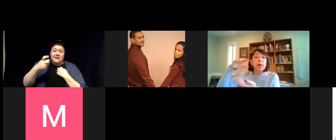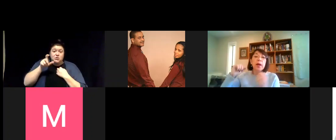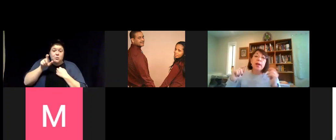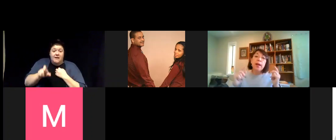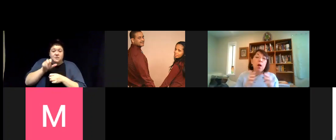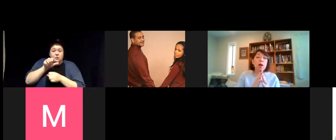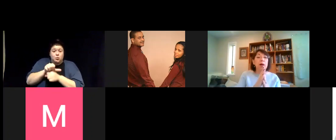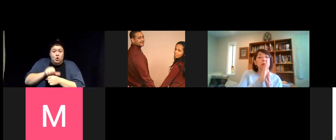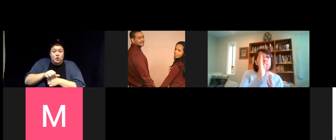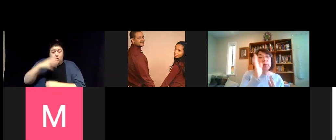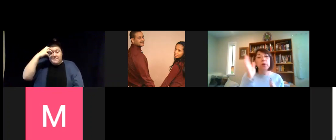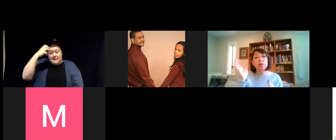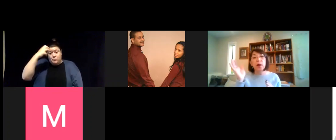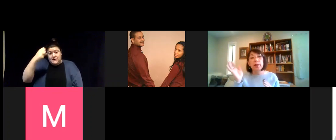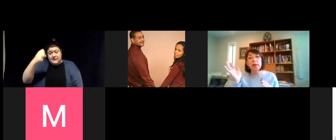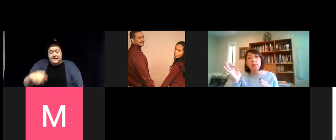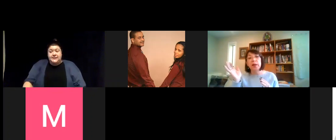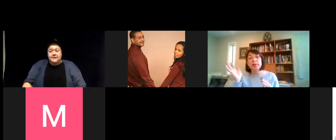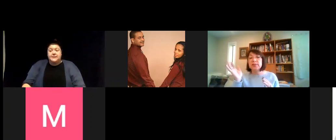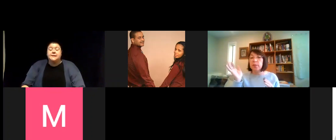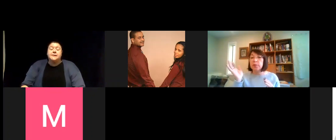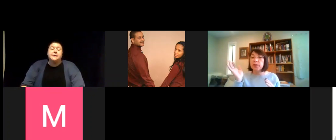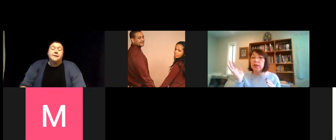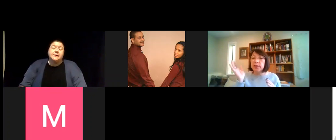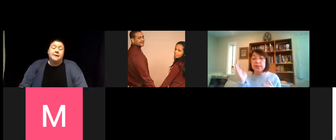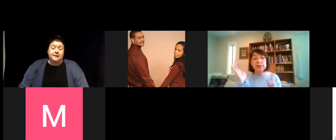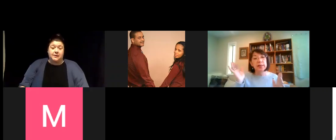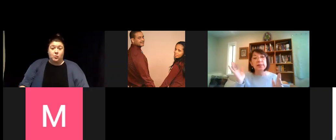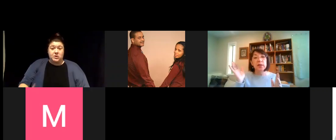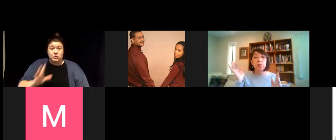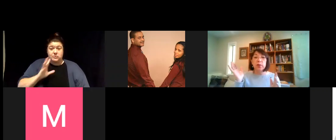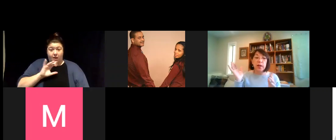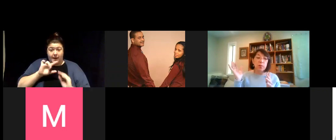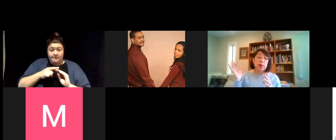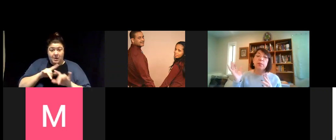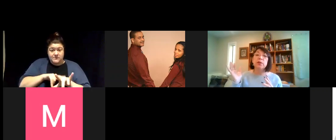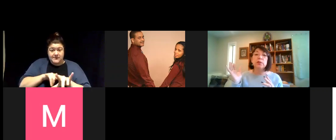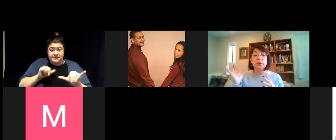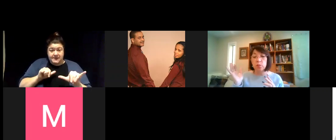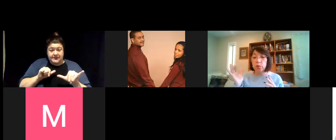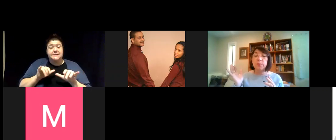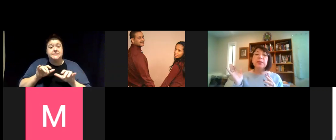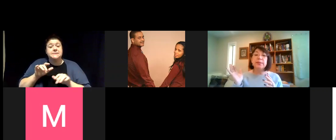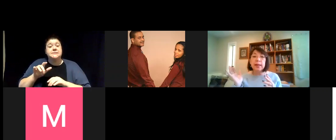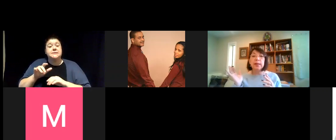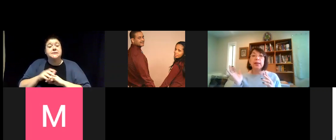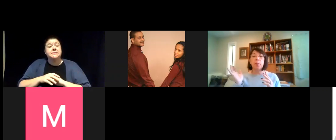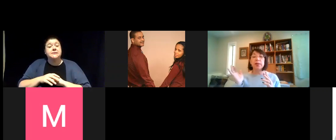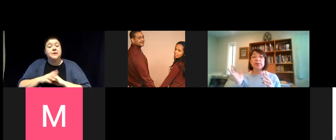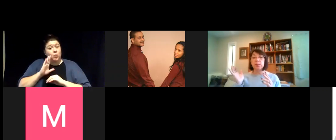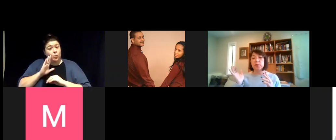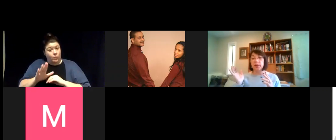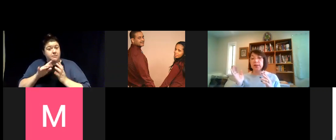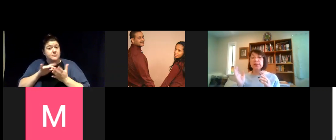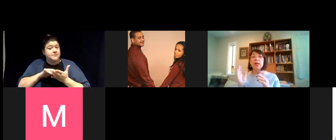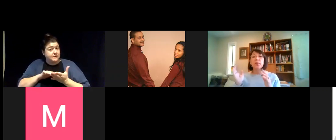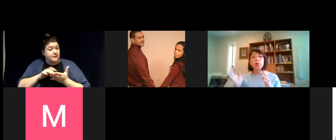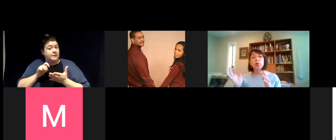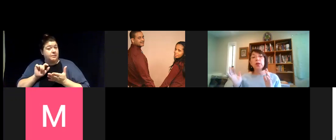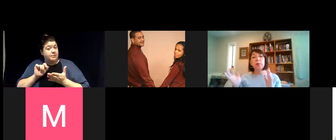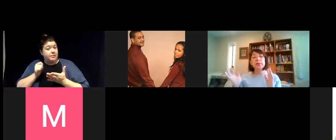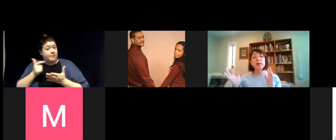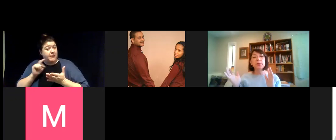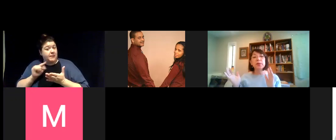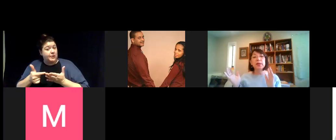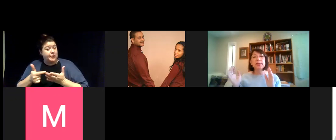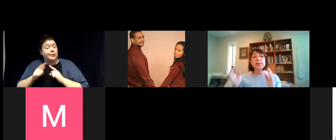your memory. Now, what you're talking about is simultaneous, and like I said, one day we're going to be studying about simultaneous. The